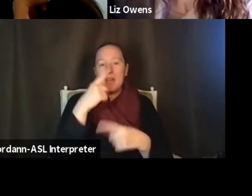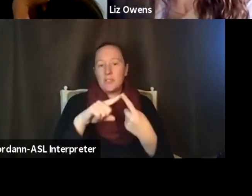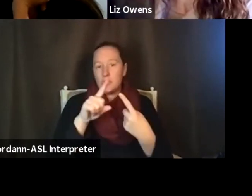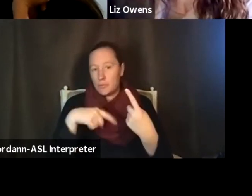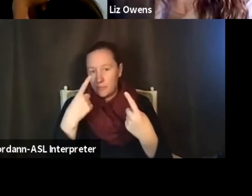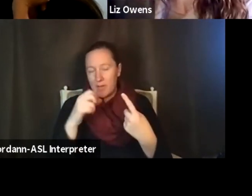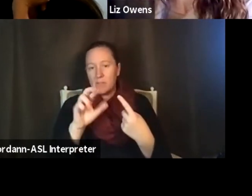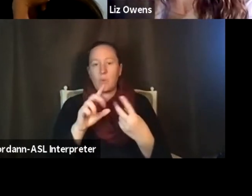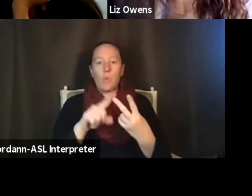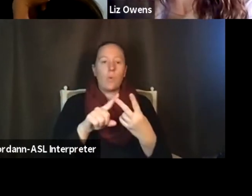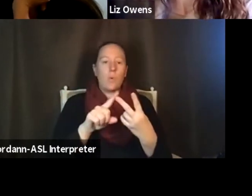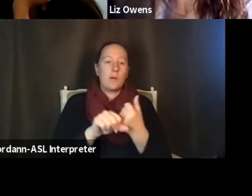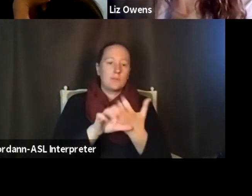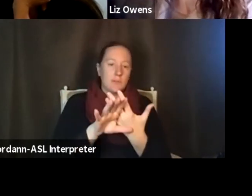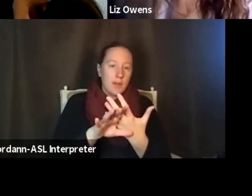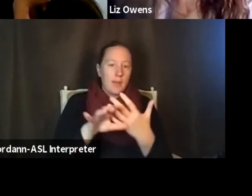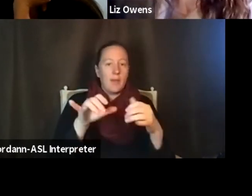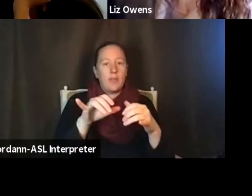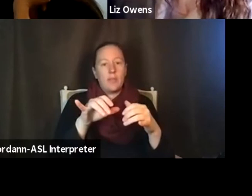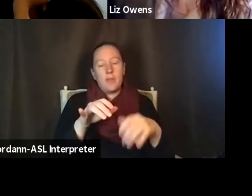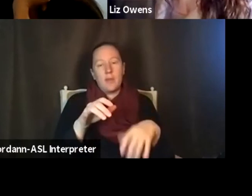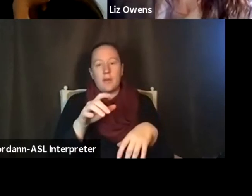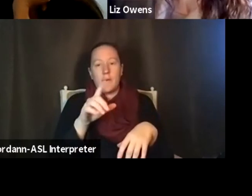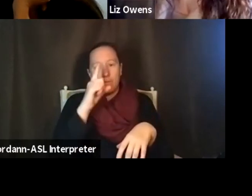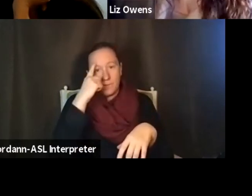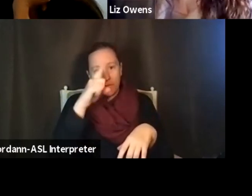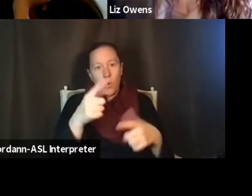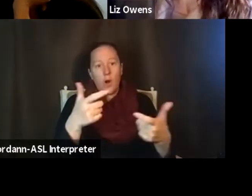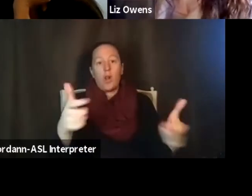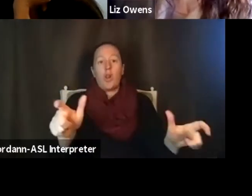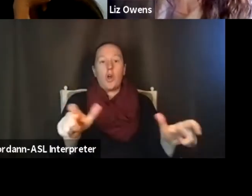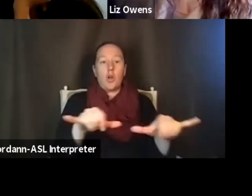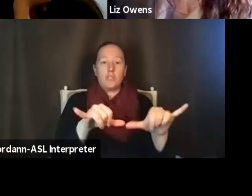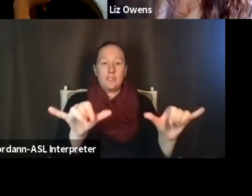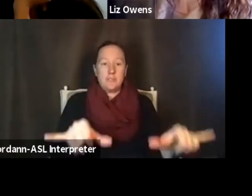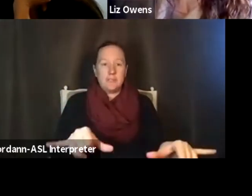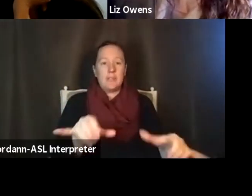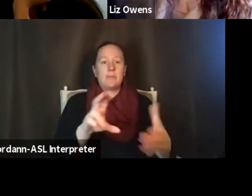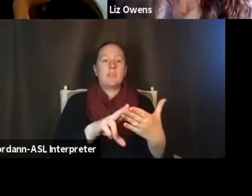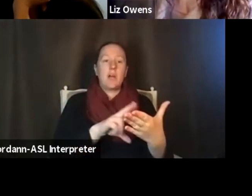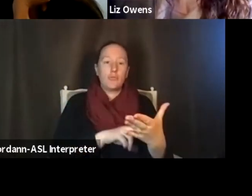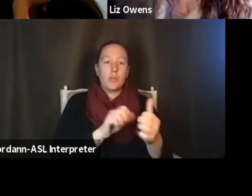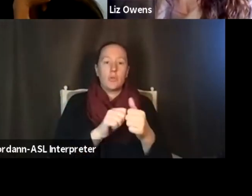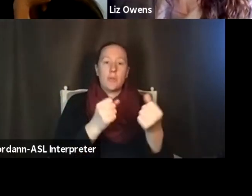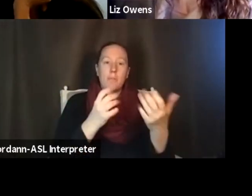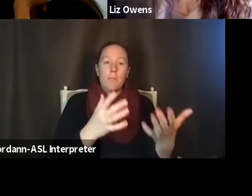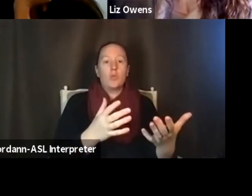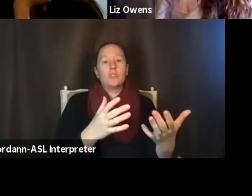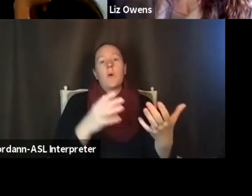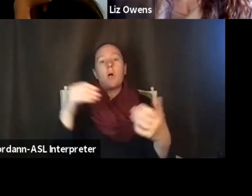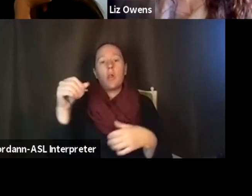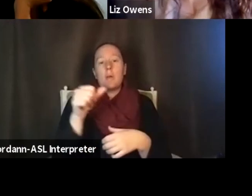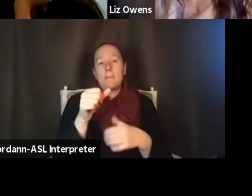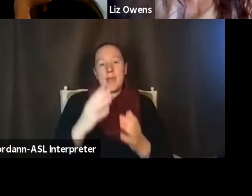the system to like large health systems that are contracted with multiple payers.